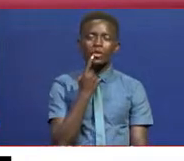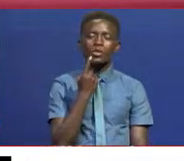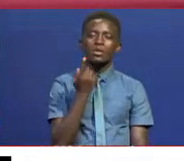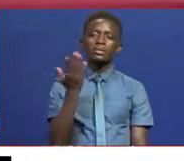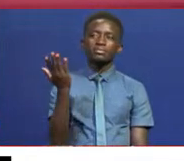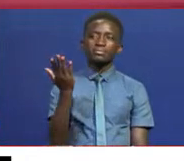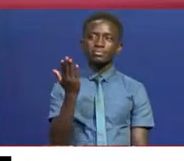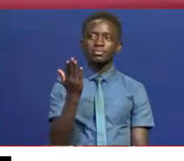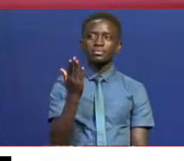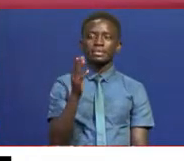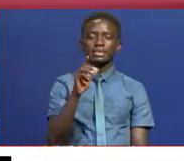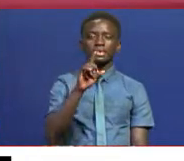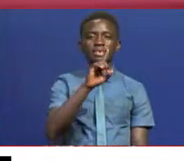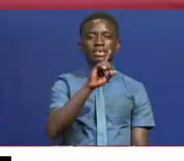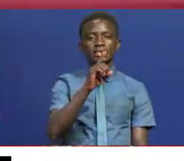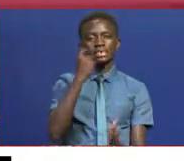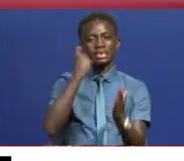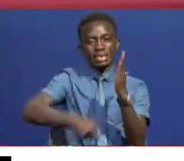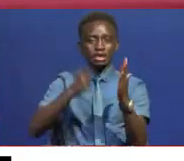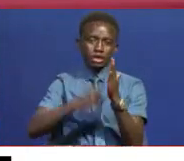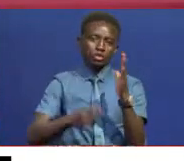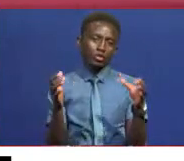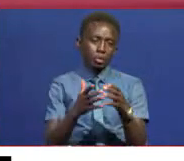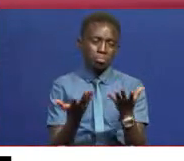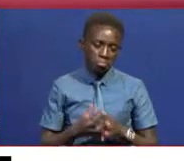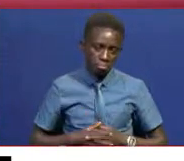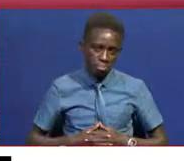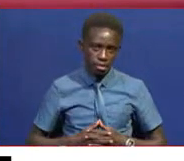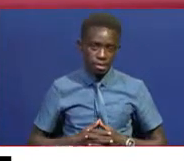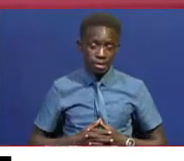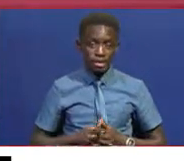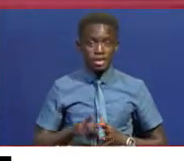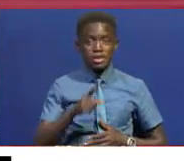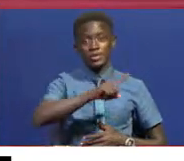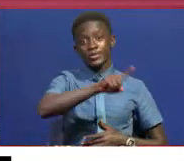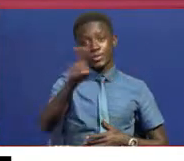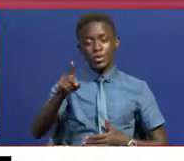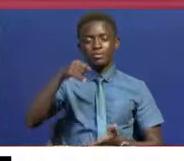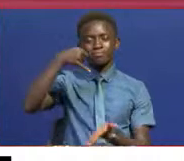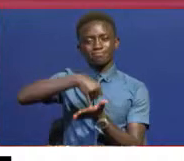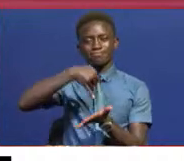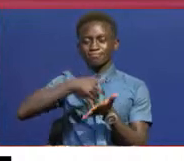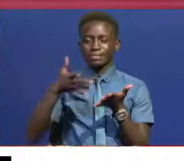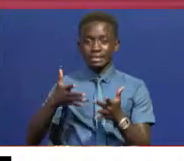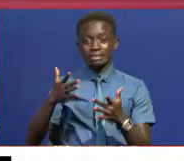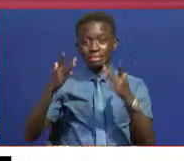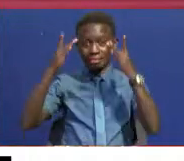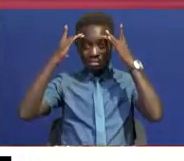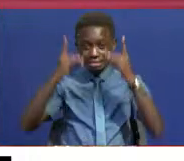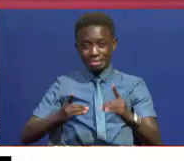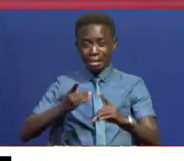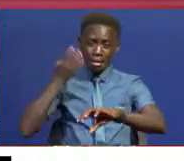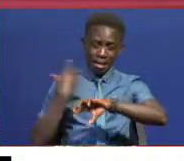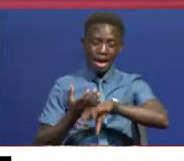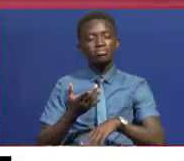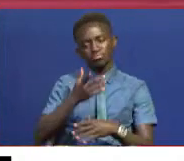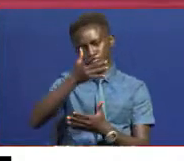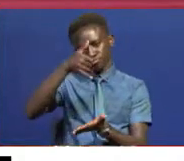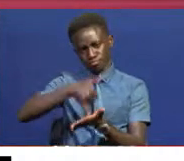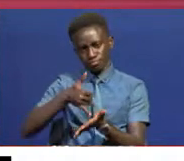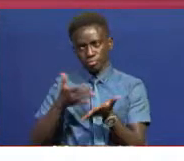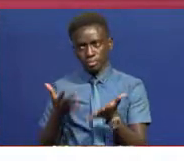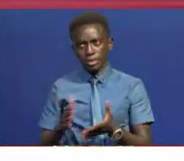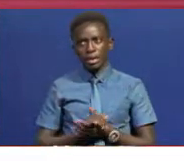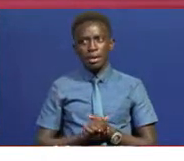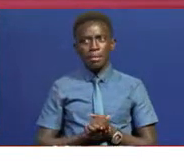so that you can be part of these tough decisions that have got to be made. The President of the Republic of Kenya has been making very